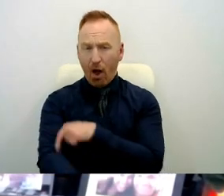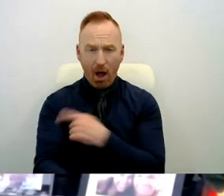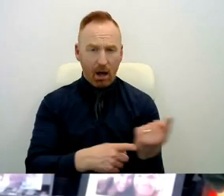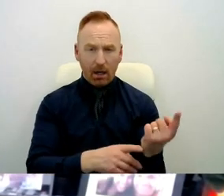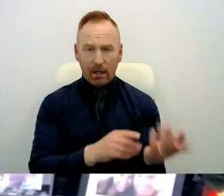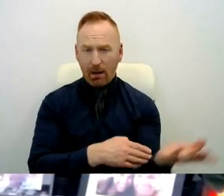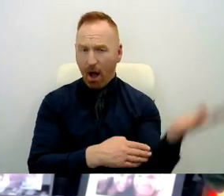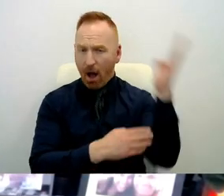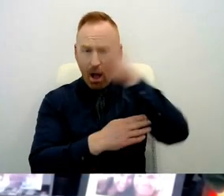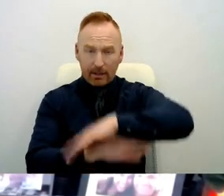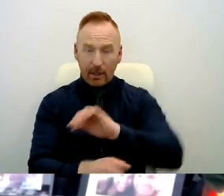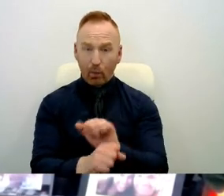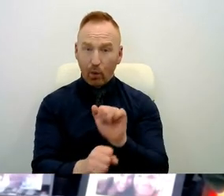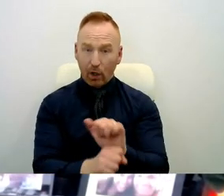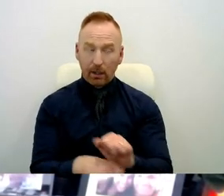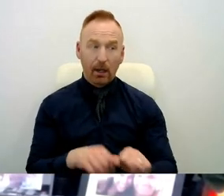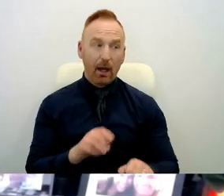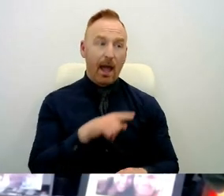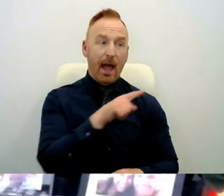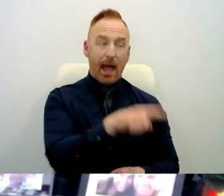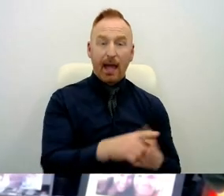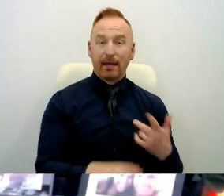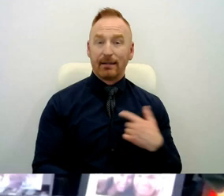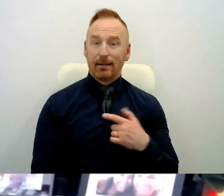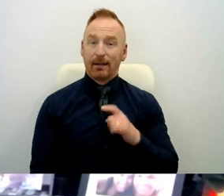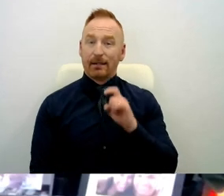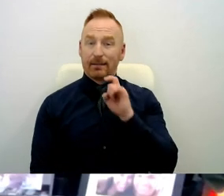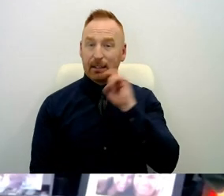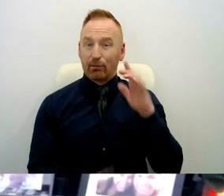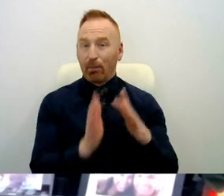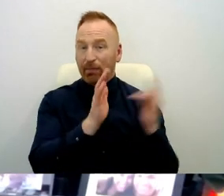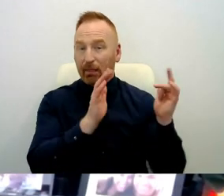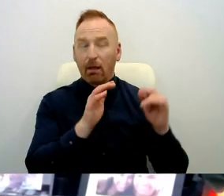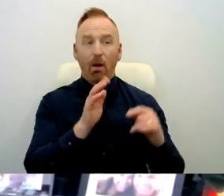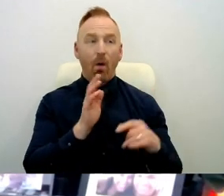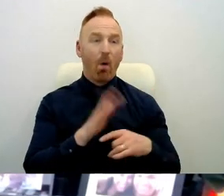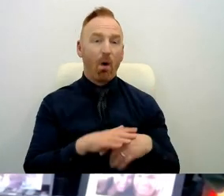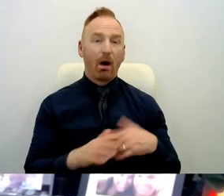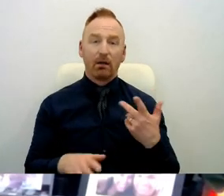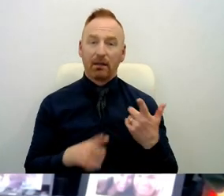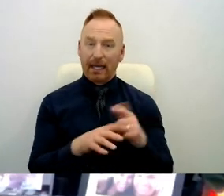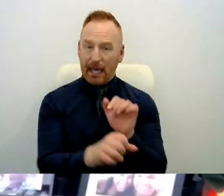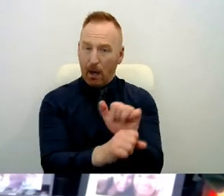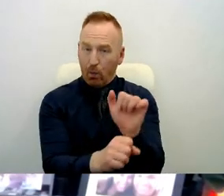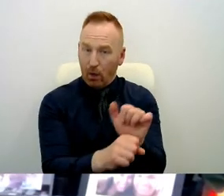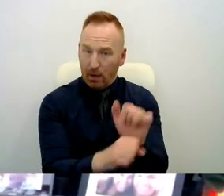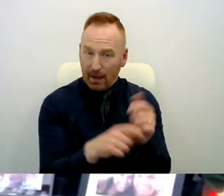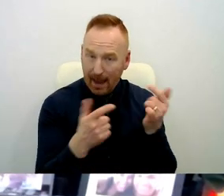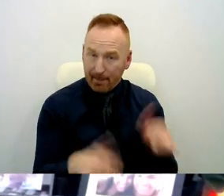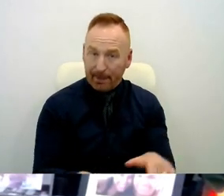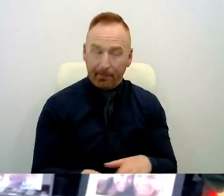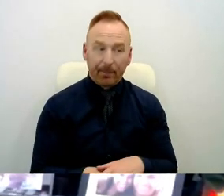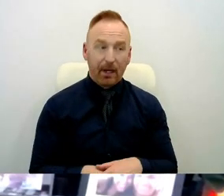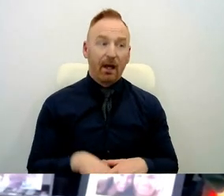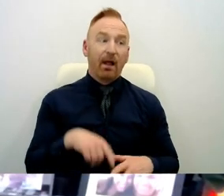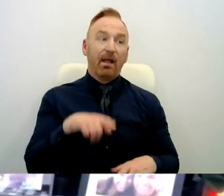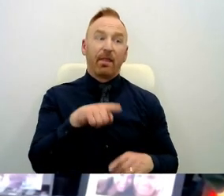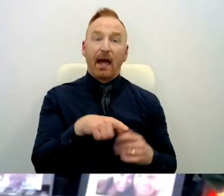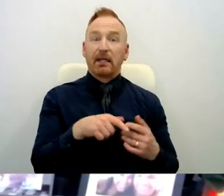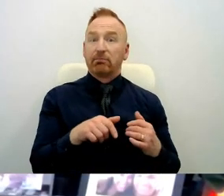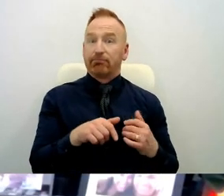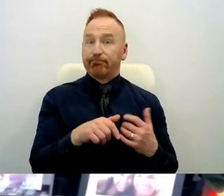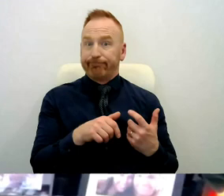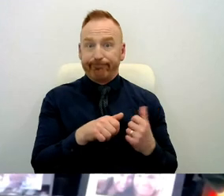the whim of their employers and often experiencing sexual violence and exploitation at work. This phenomena has